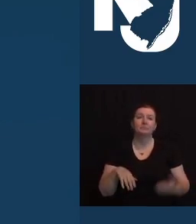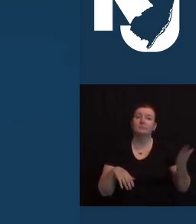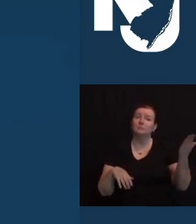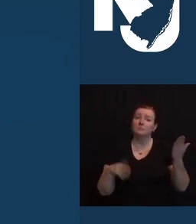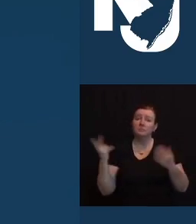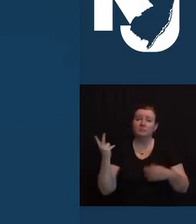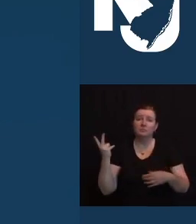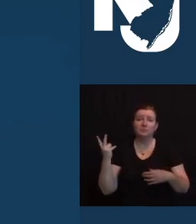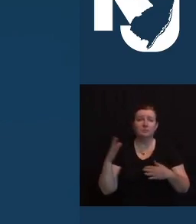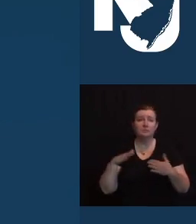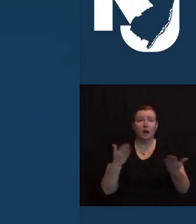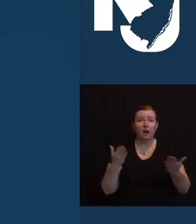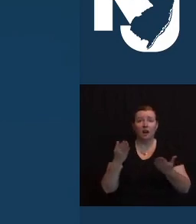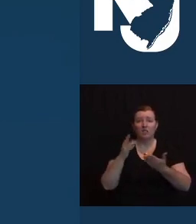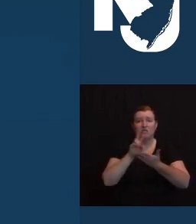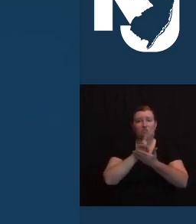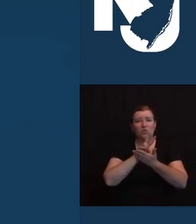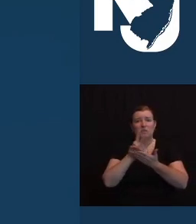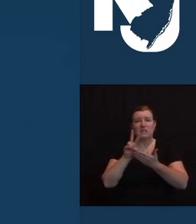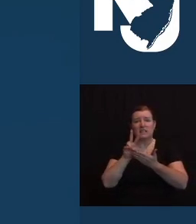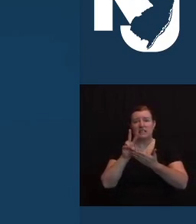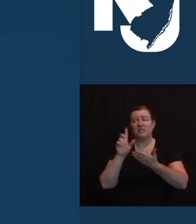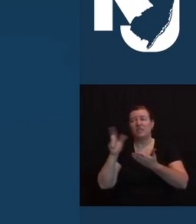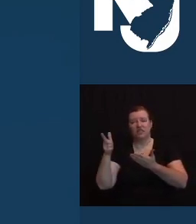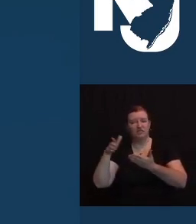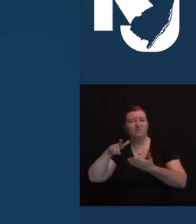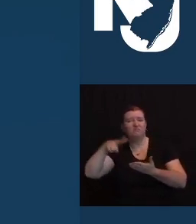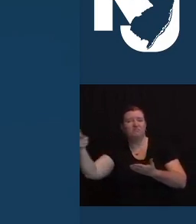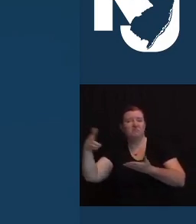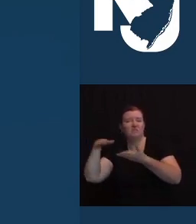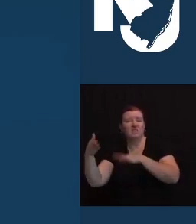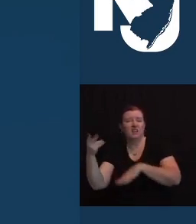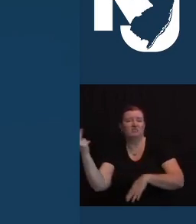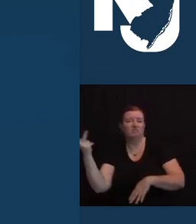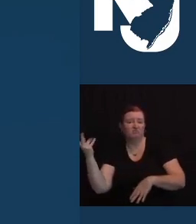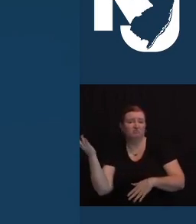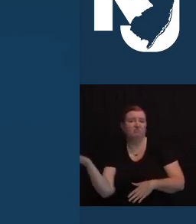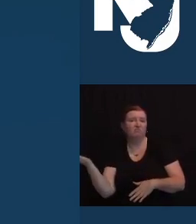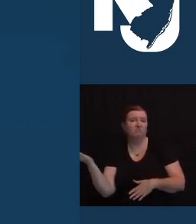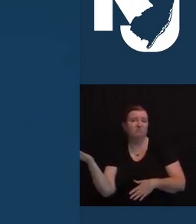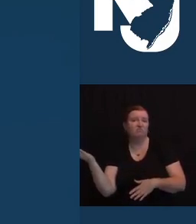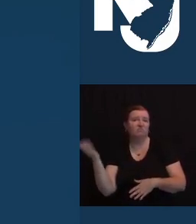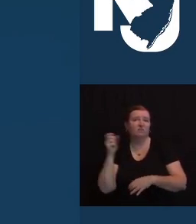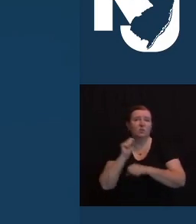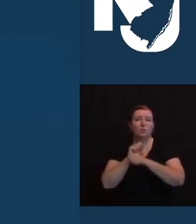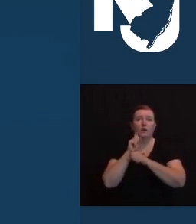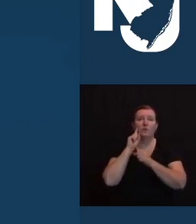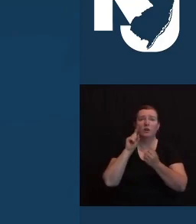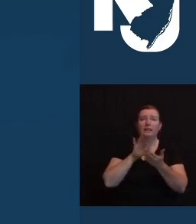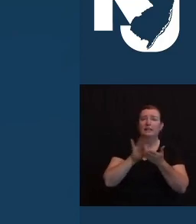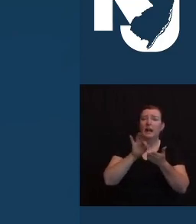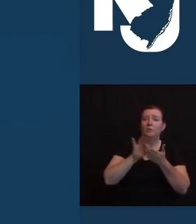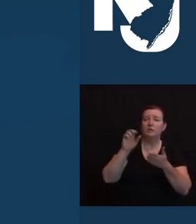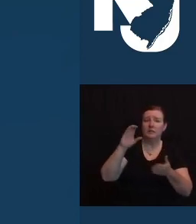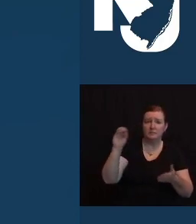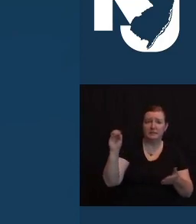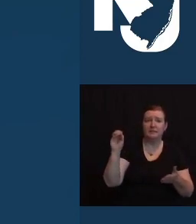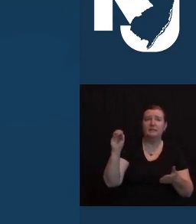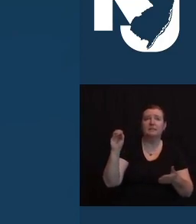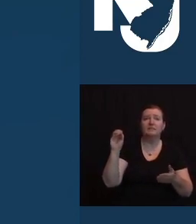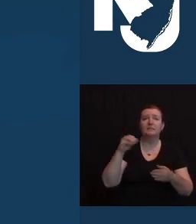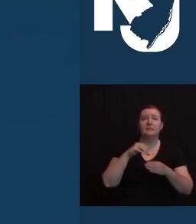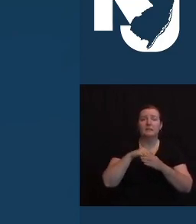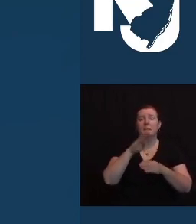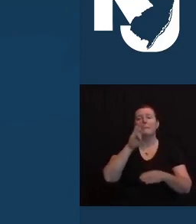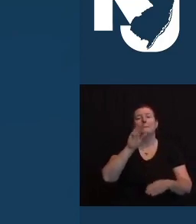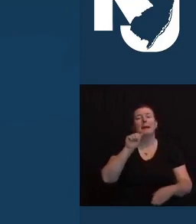apart. Ken was a proud U.S. Army veteran and had worked for the Bayonne-based accounting firm Graziano & Company for the past 15